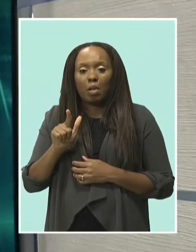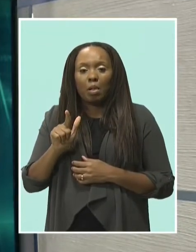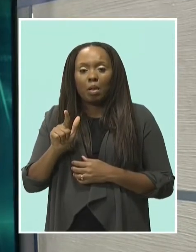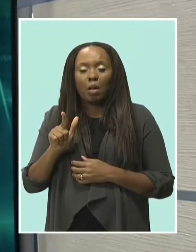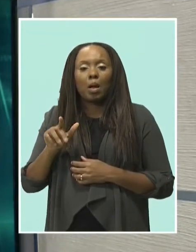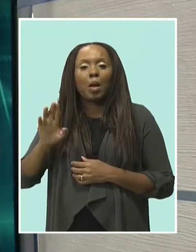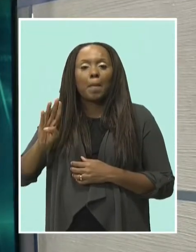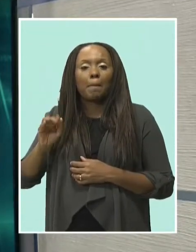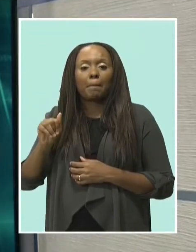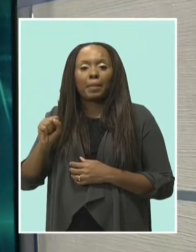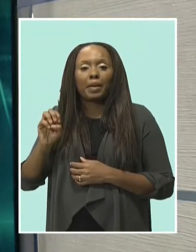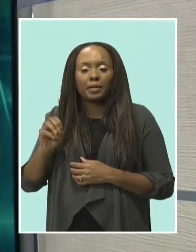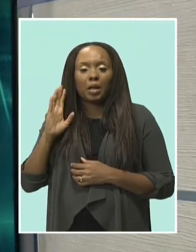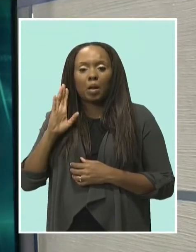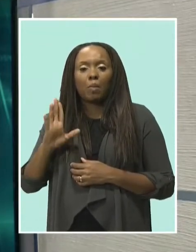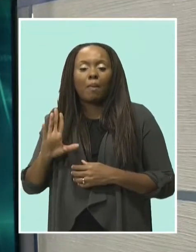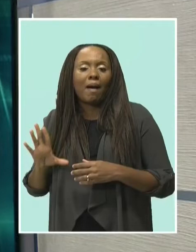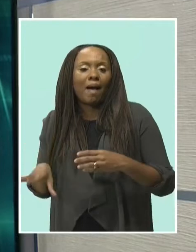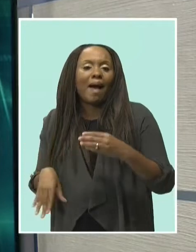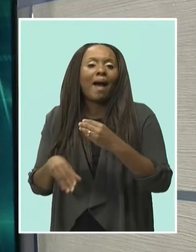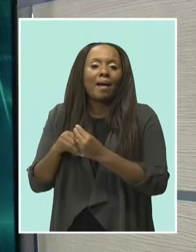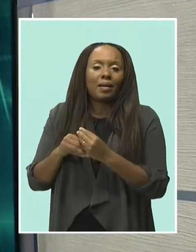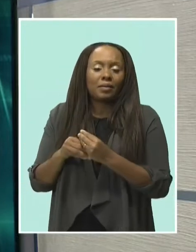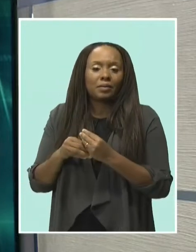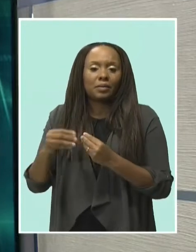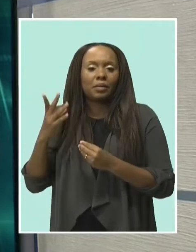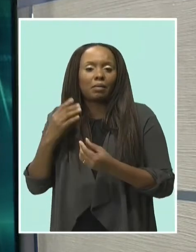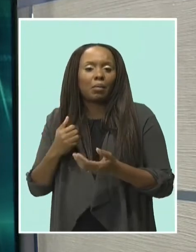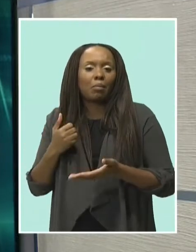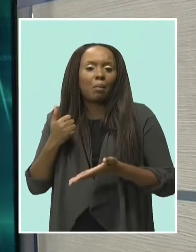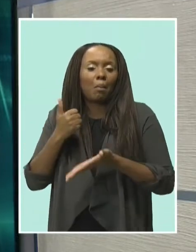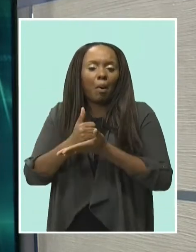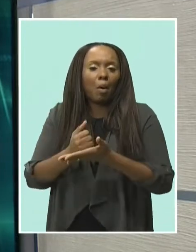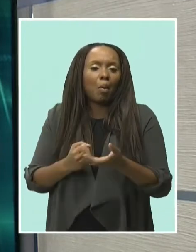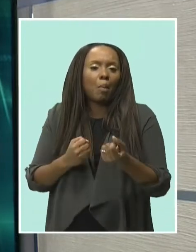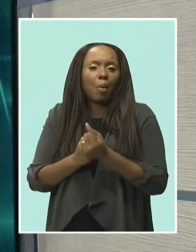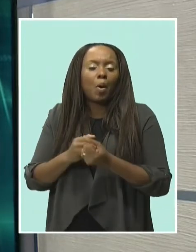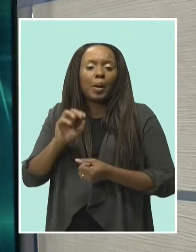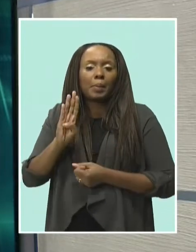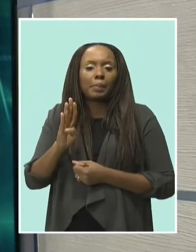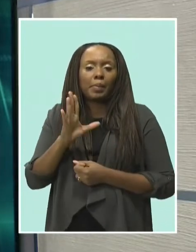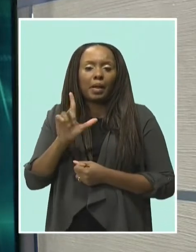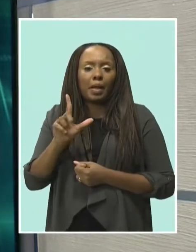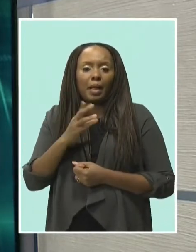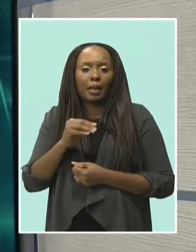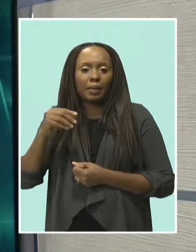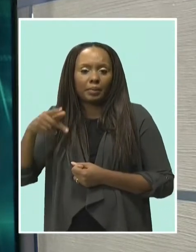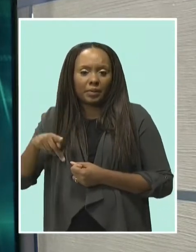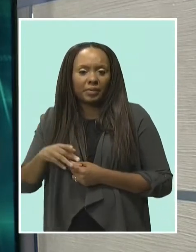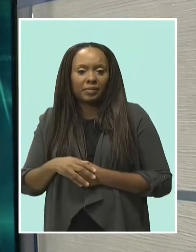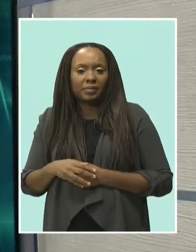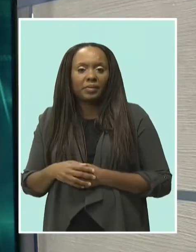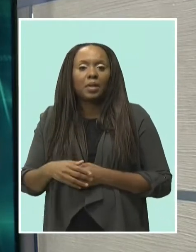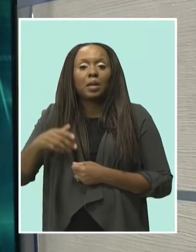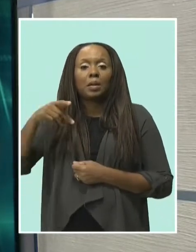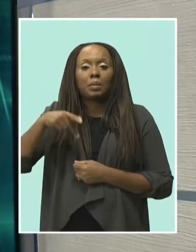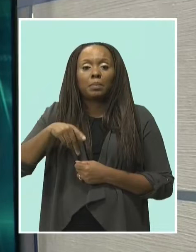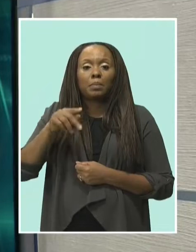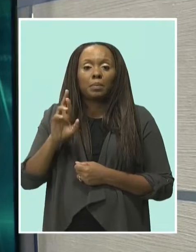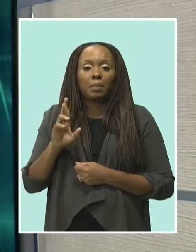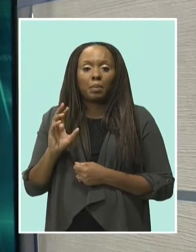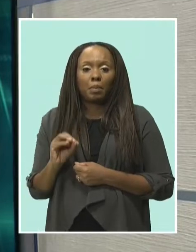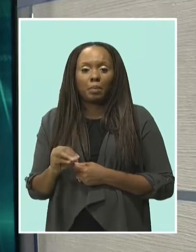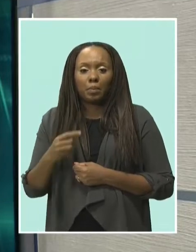on a 24-hour basis and answering calls from consumers at peak periods. Press Relations Officer Aidan Rogers told the Business